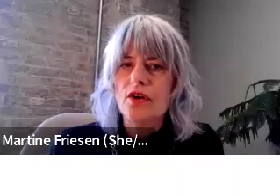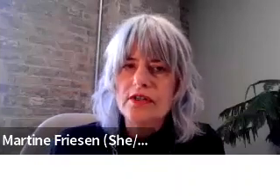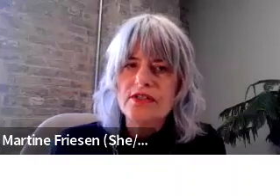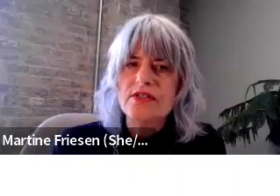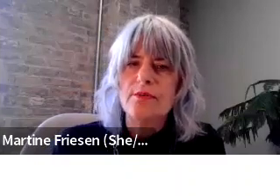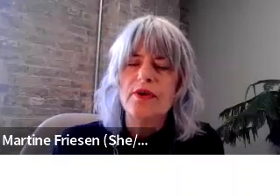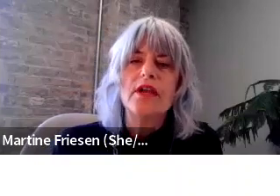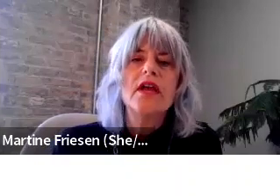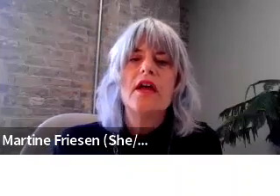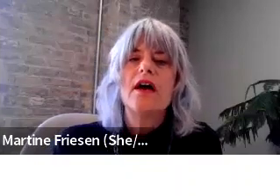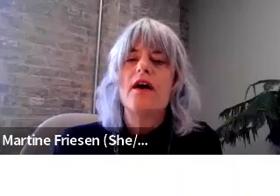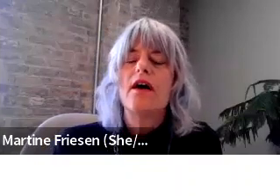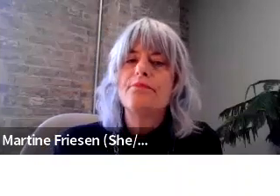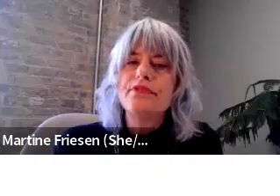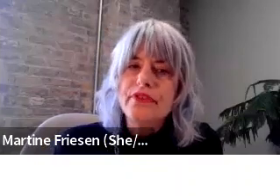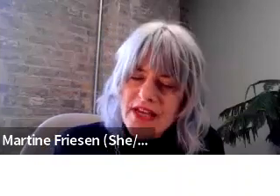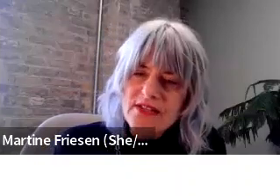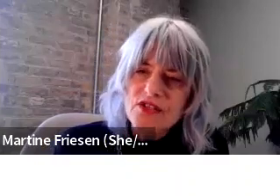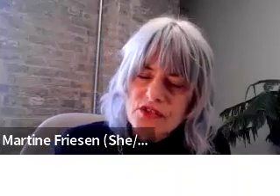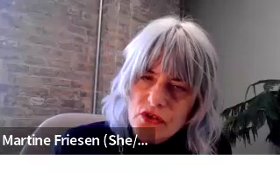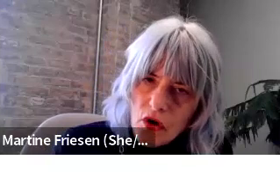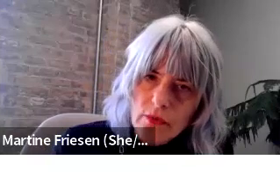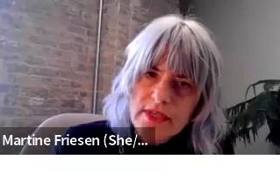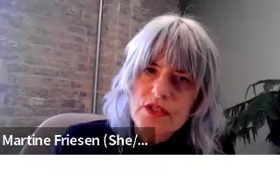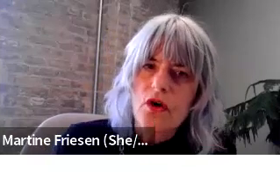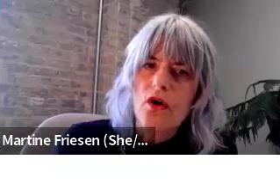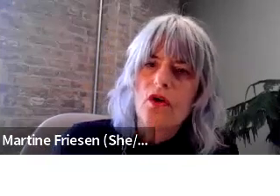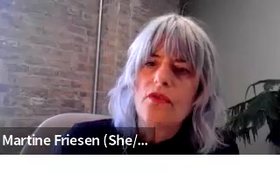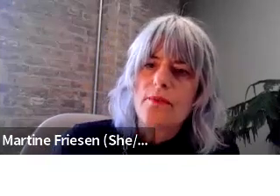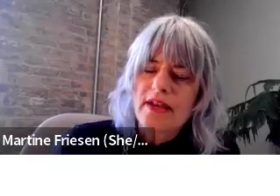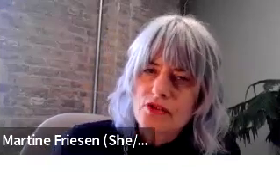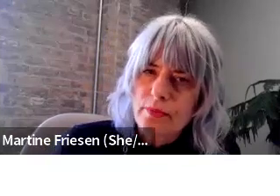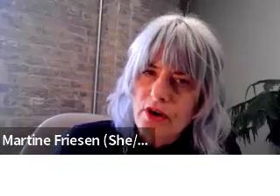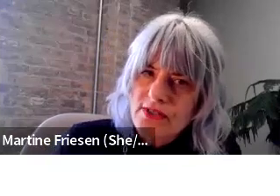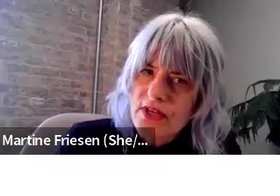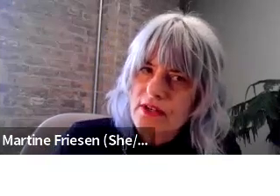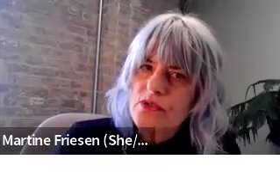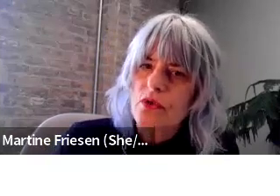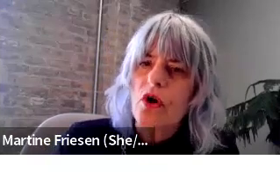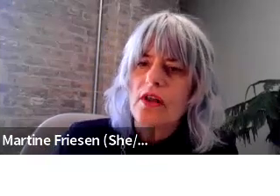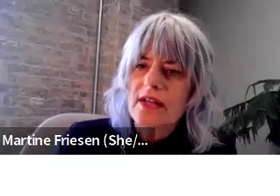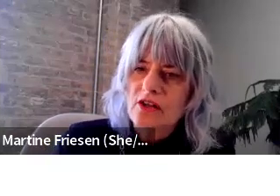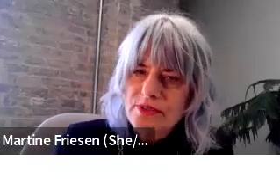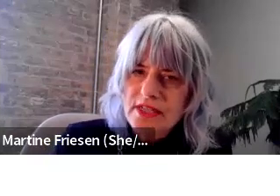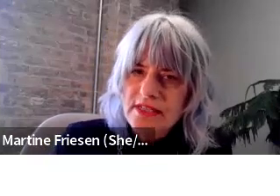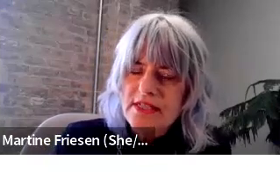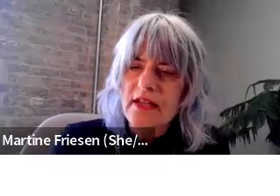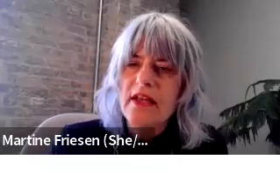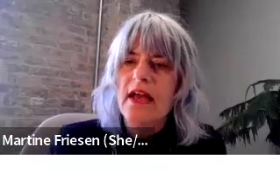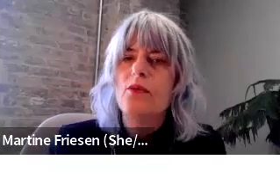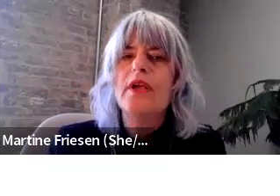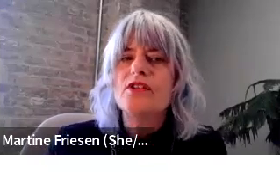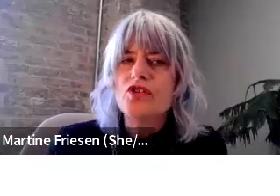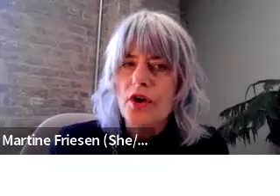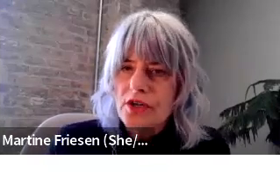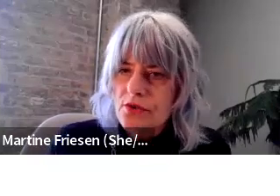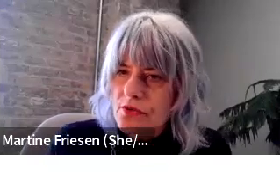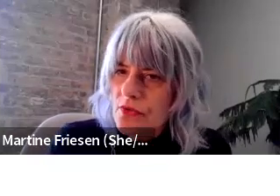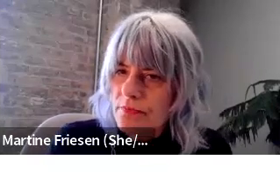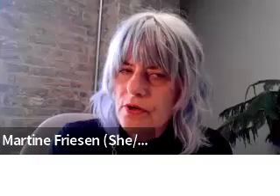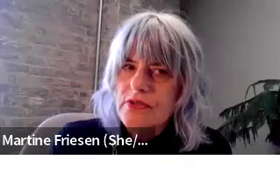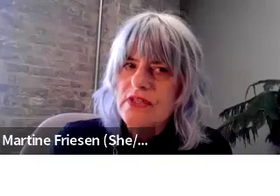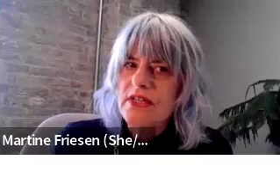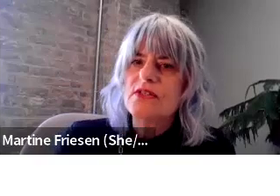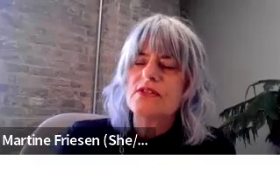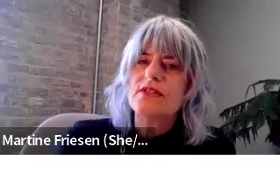you want to talk to someone, please just always call the Manitoba Arts Council, call Help Desk, and we can talk